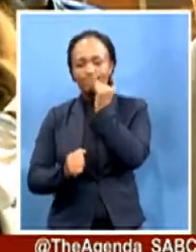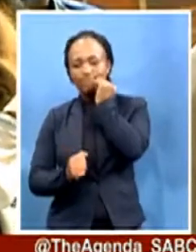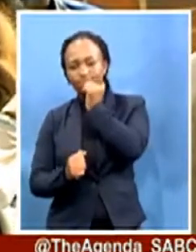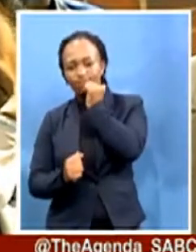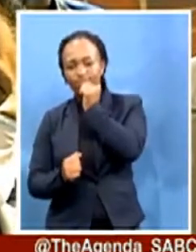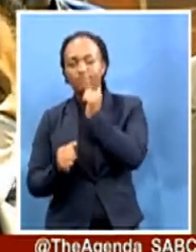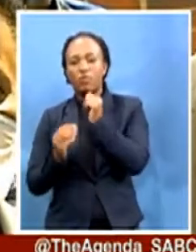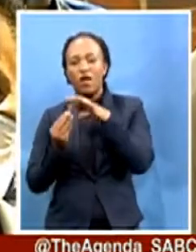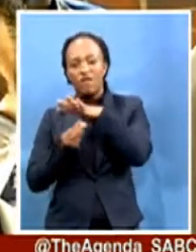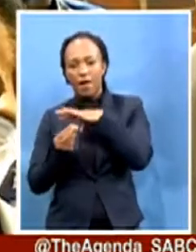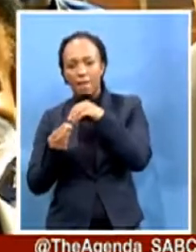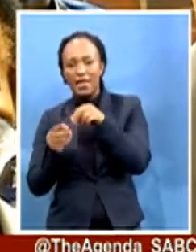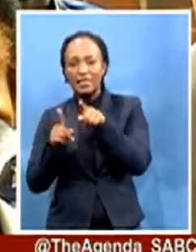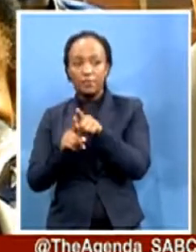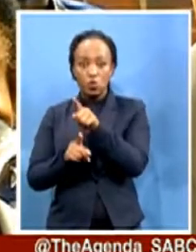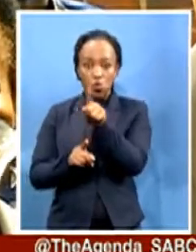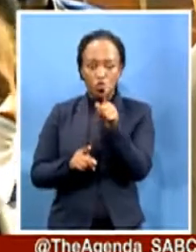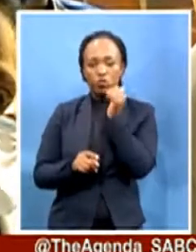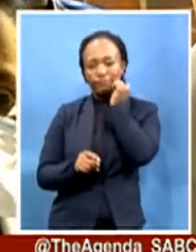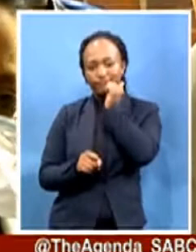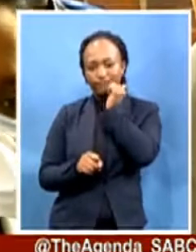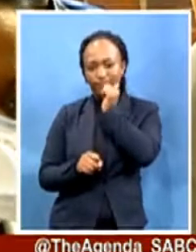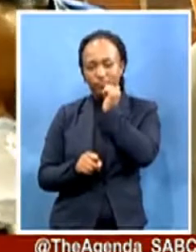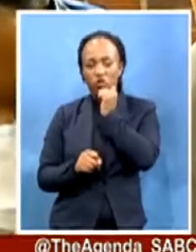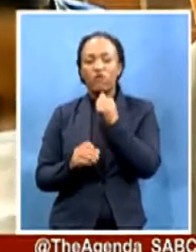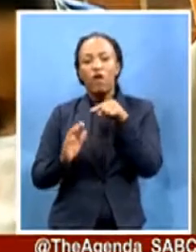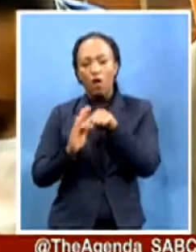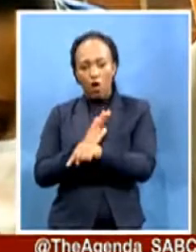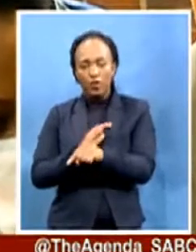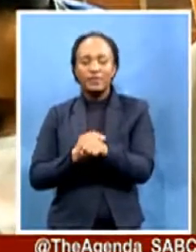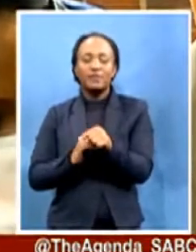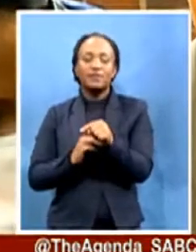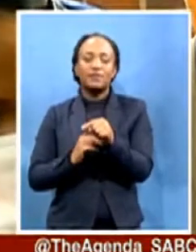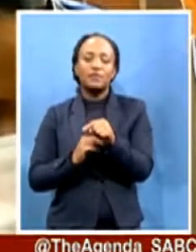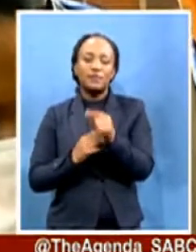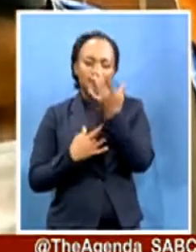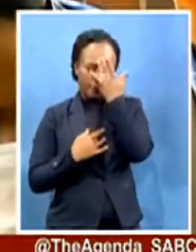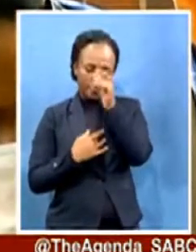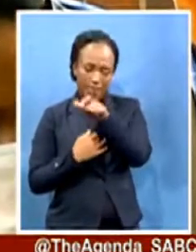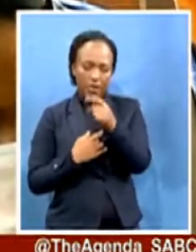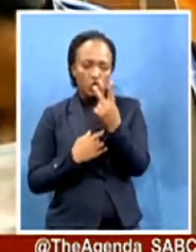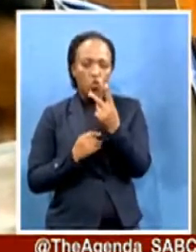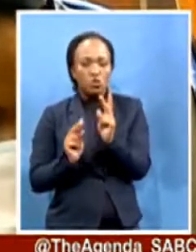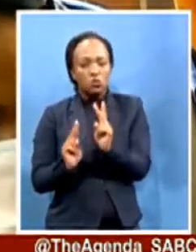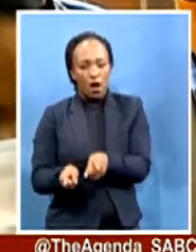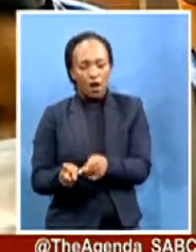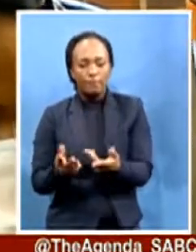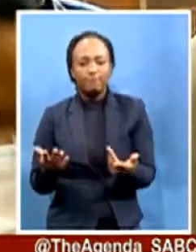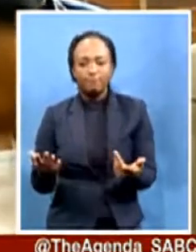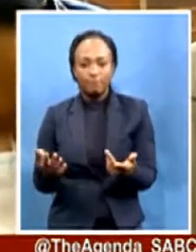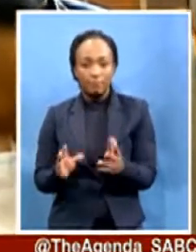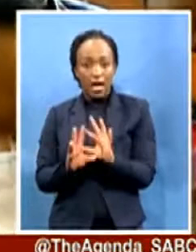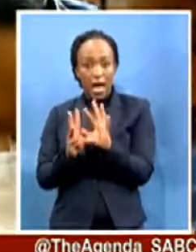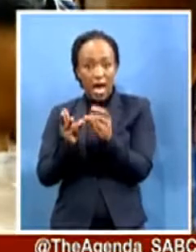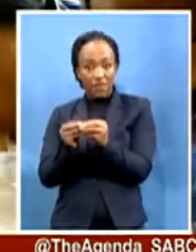who have lost patients in this tragic way. And we want you to know all that you have done hasn't gone unnoticed, and we